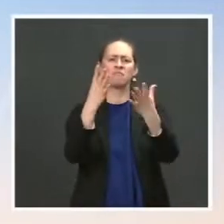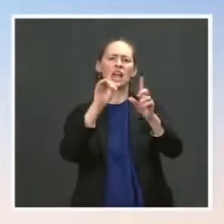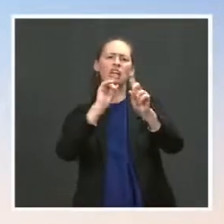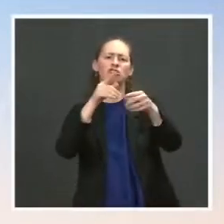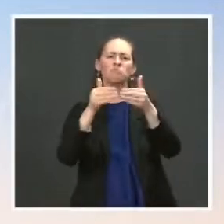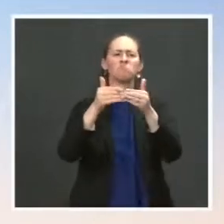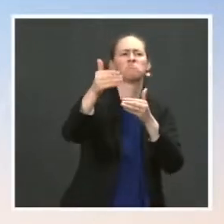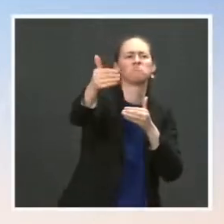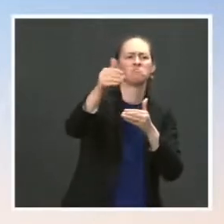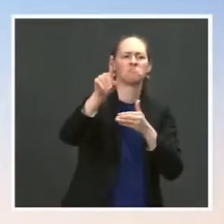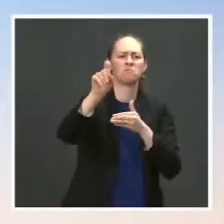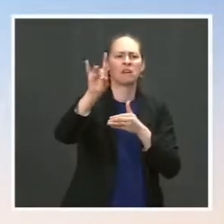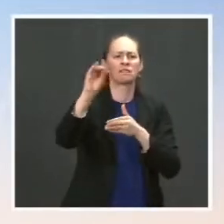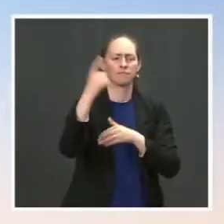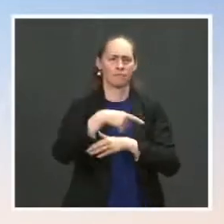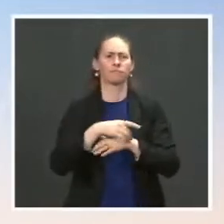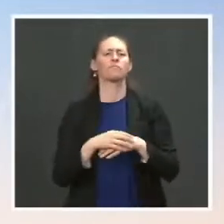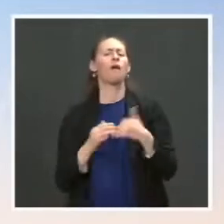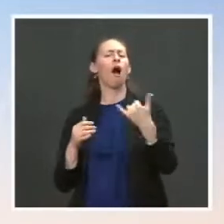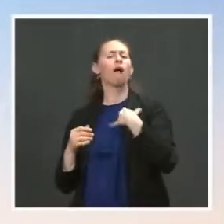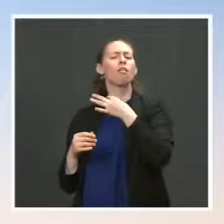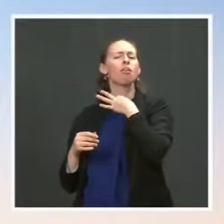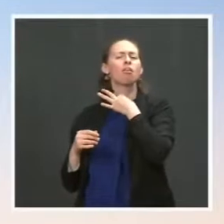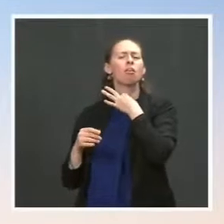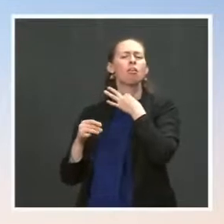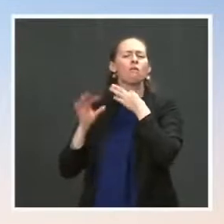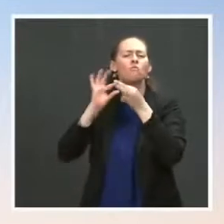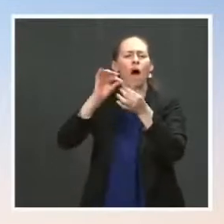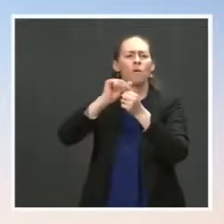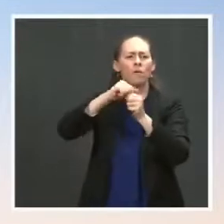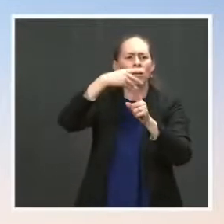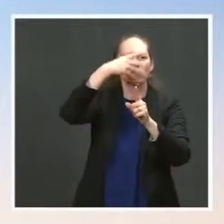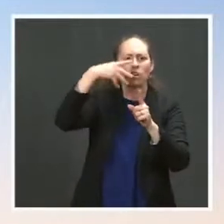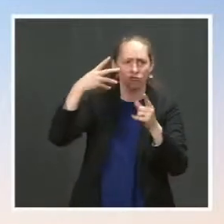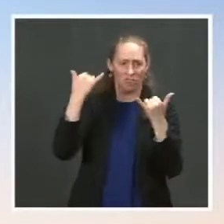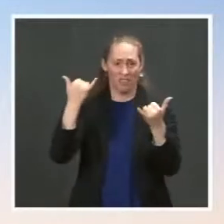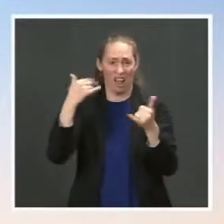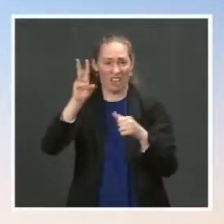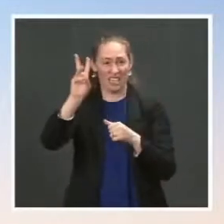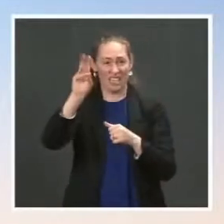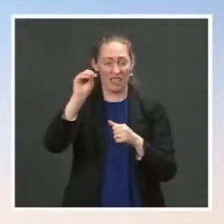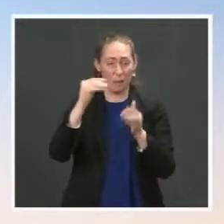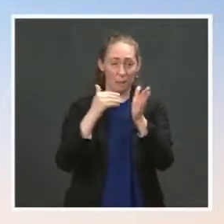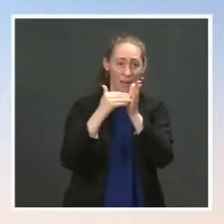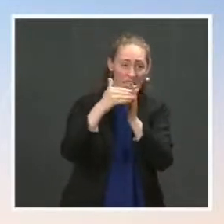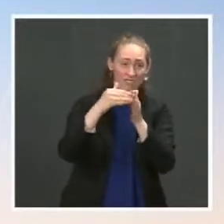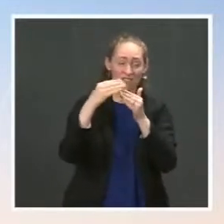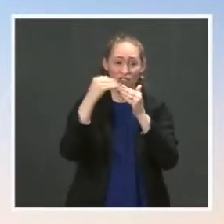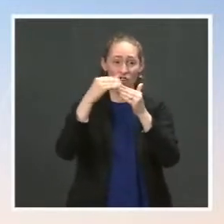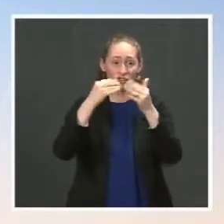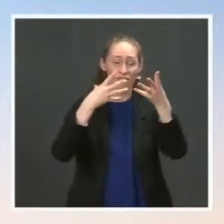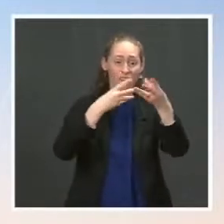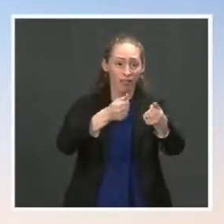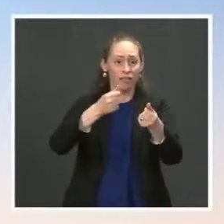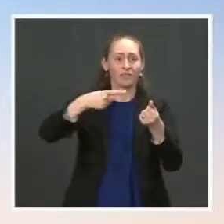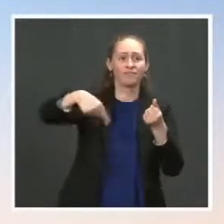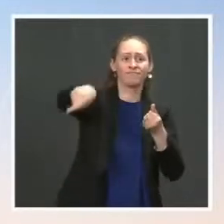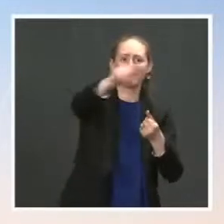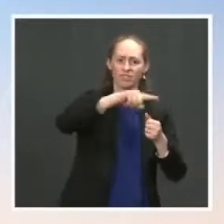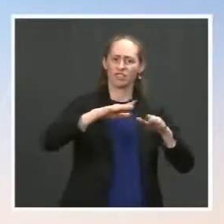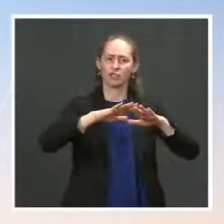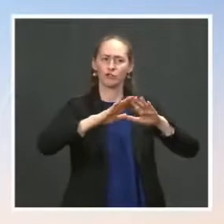U.S. government is now reportedly spending $60 million a week to shelter migrant children. That adds up to